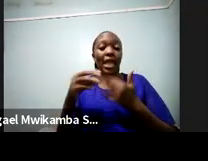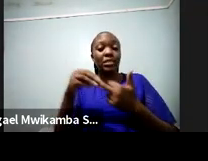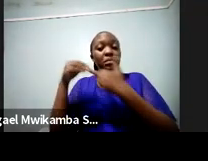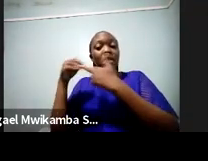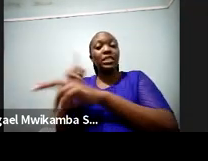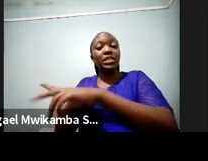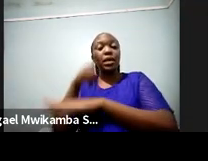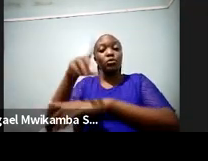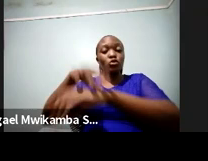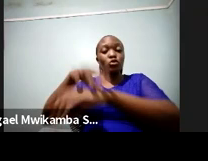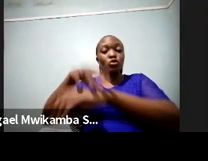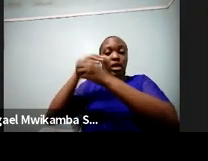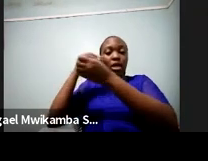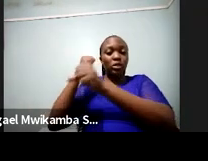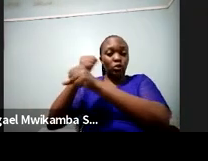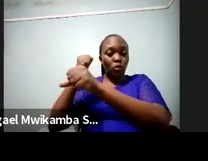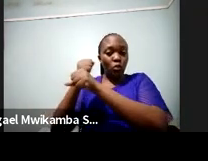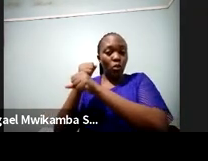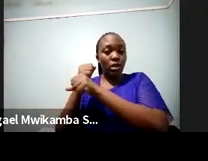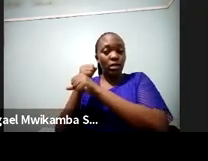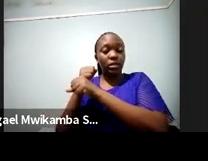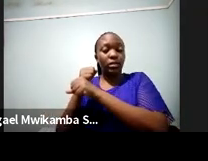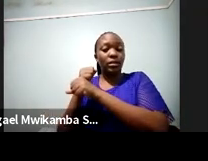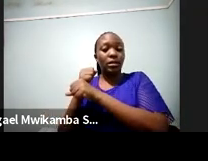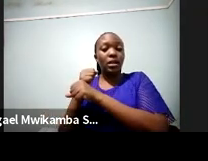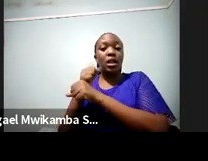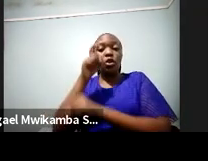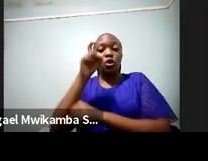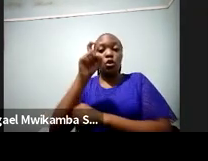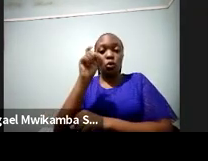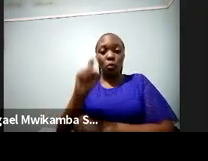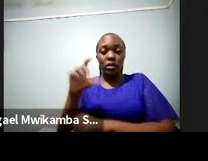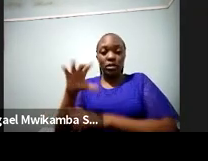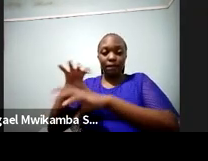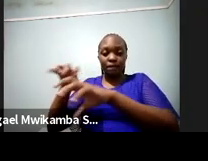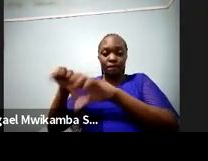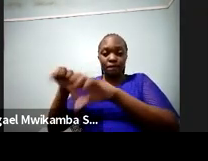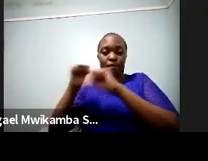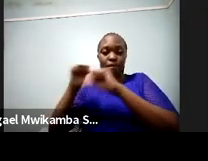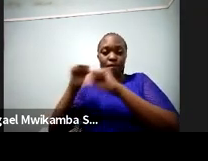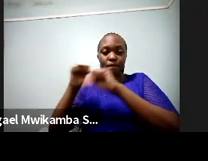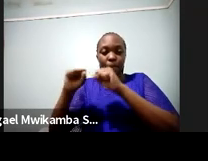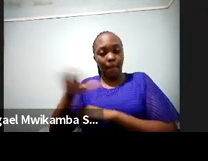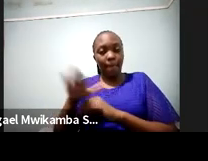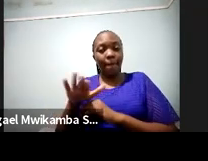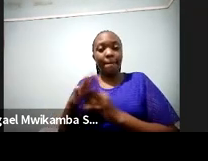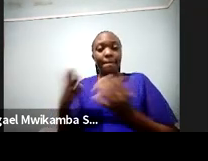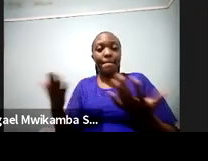strategic to where you are going in terms of expenditure and of course in terms of costs. And of course, depending on the amount of money you're being paid for that job.